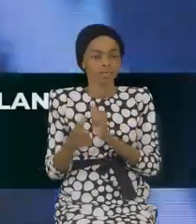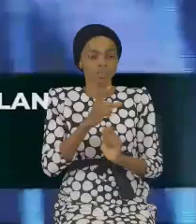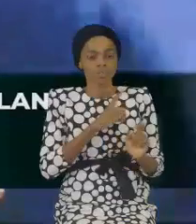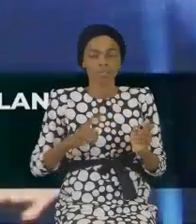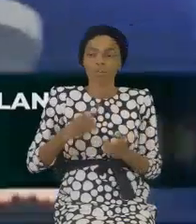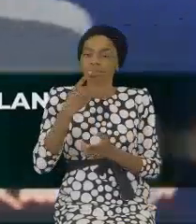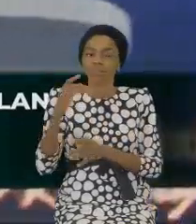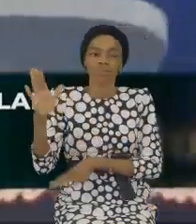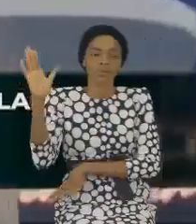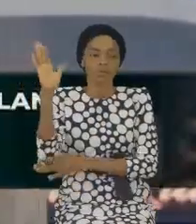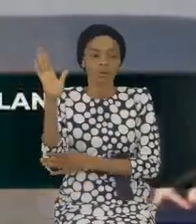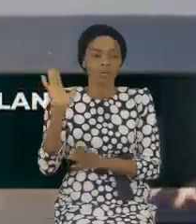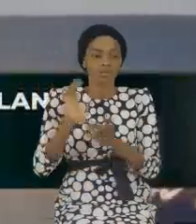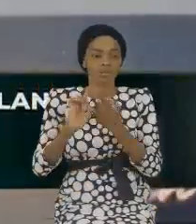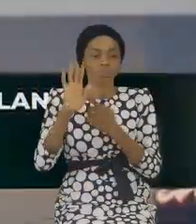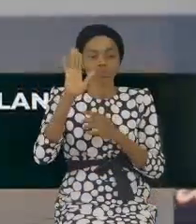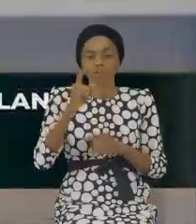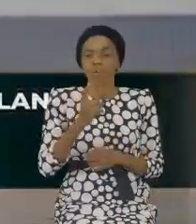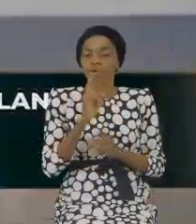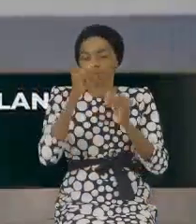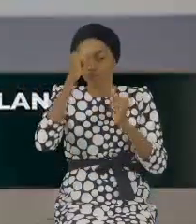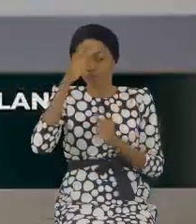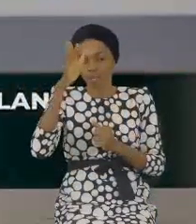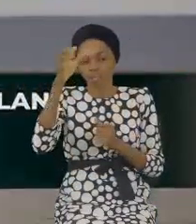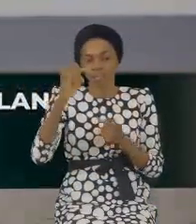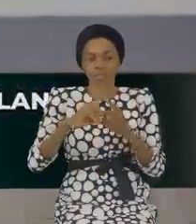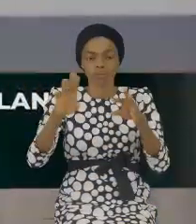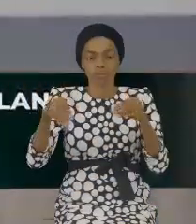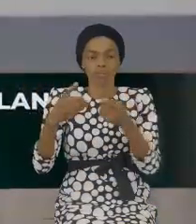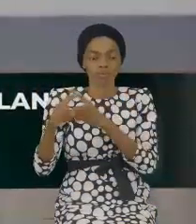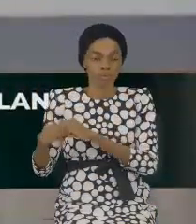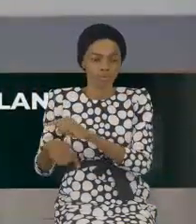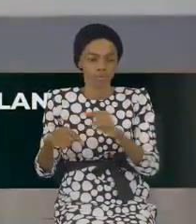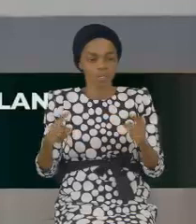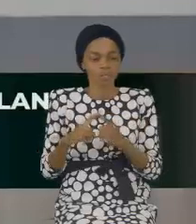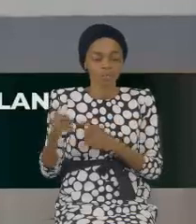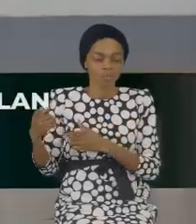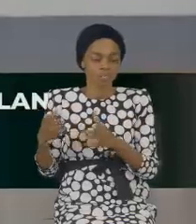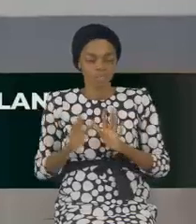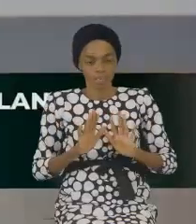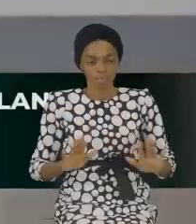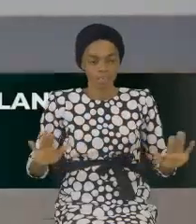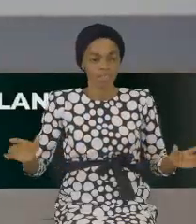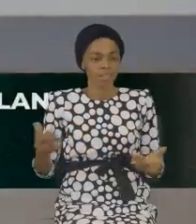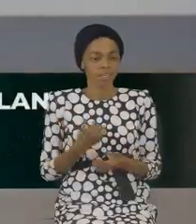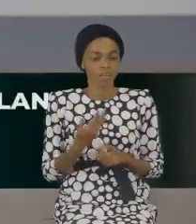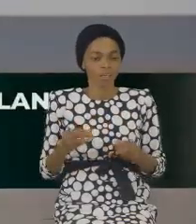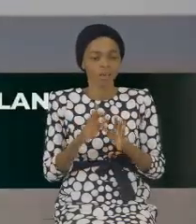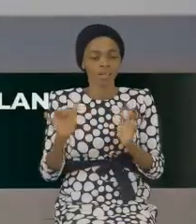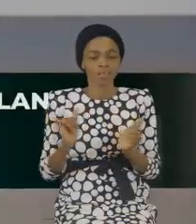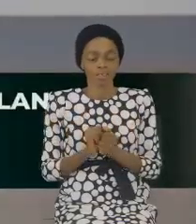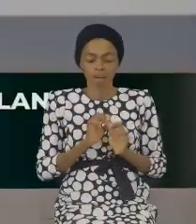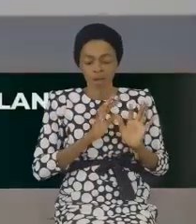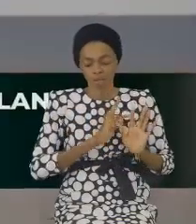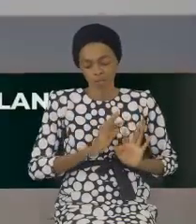Lord swear unto your fathers to give unto them and to their seed, a land that